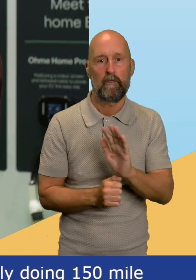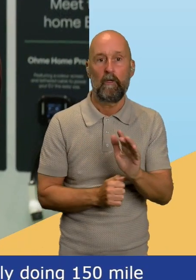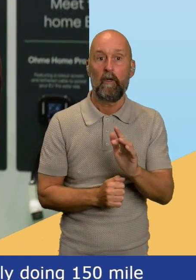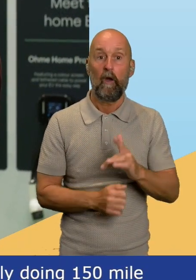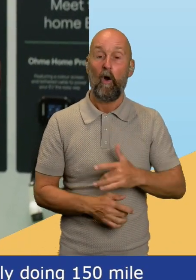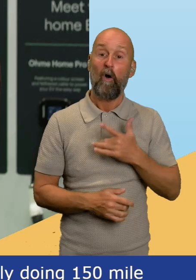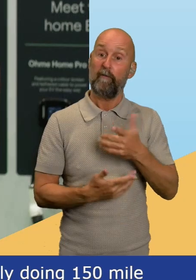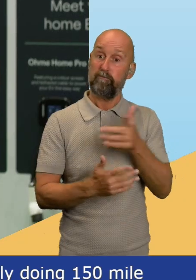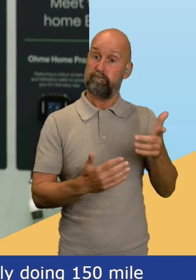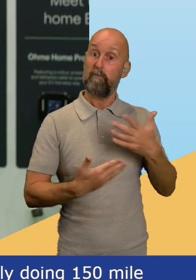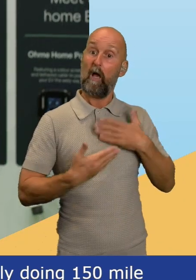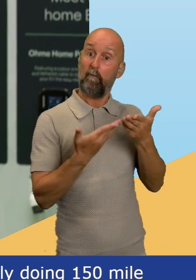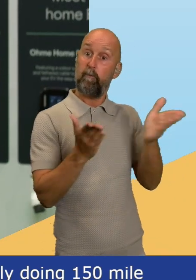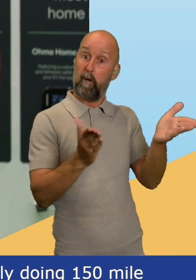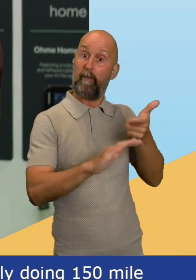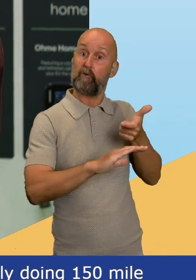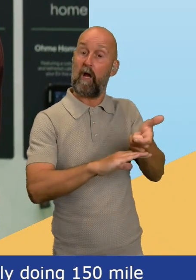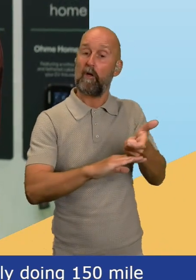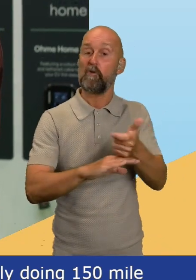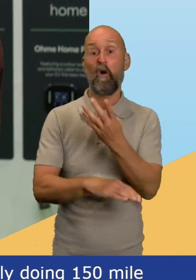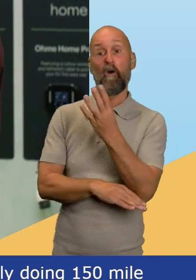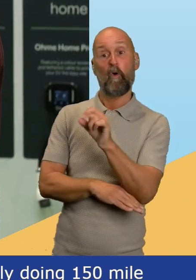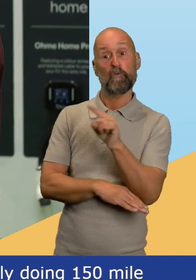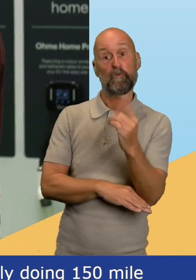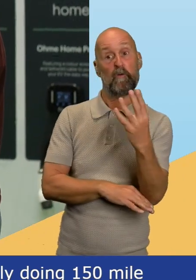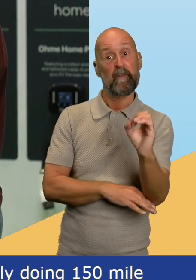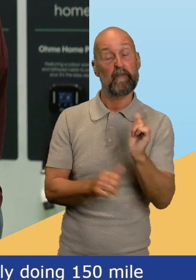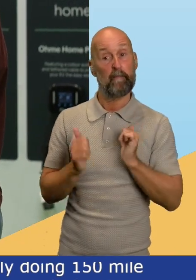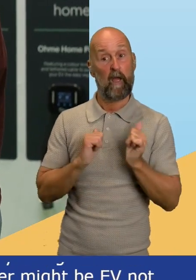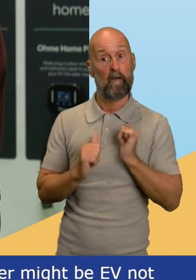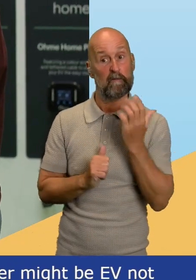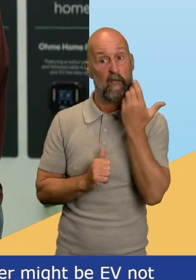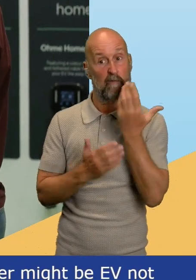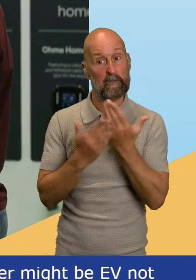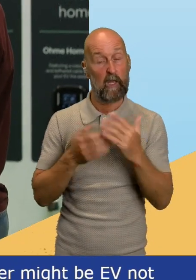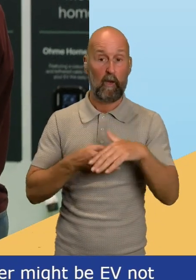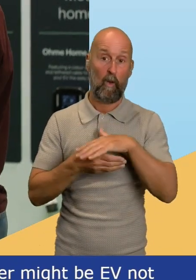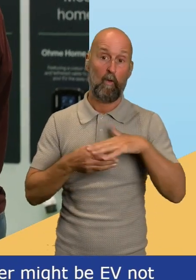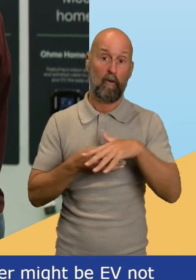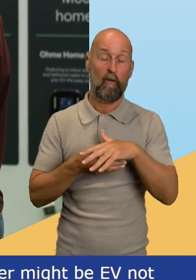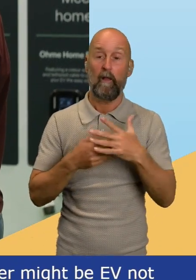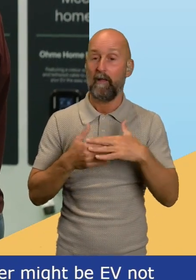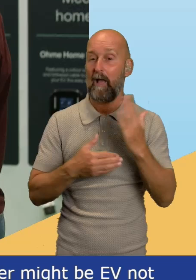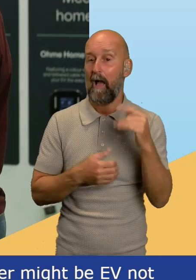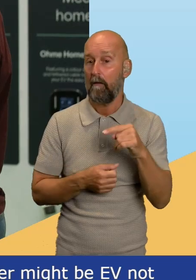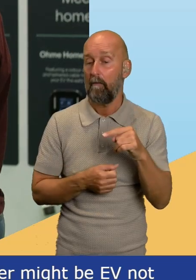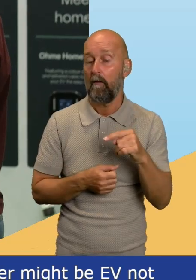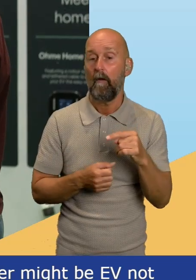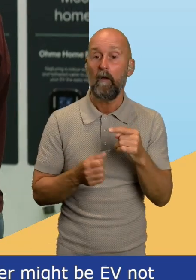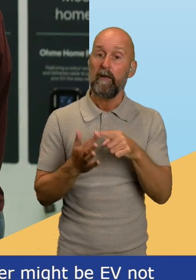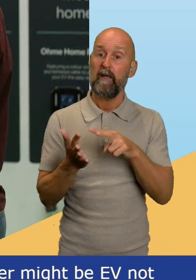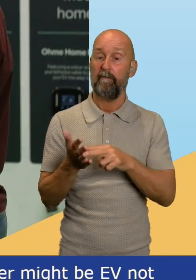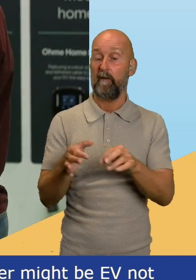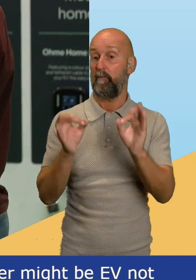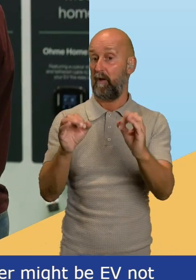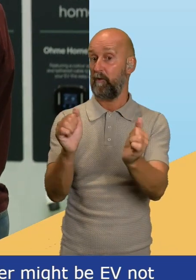public charging. But if you're doing 40, 50 miles a day, you're doing it reasonably locally, that's quite a lot of miles to be fair, then an EV's probably perfect